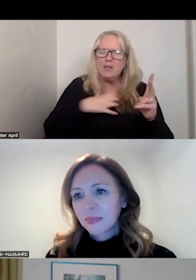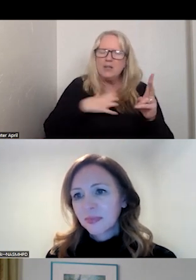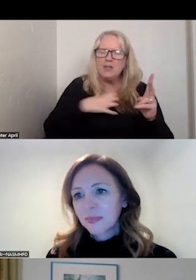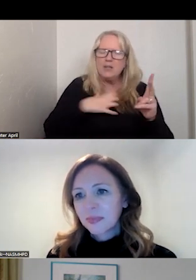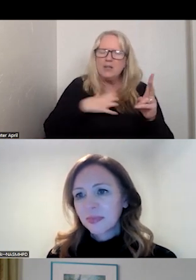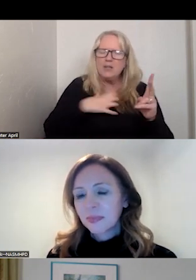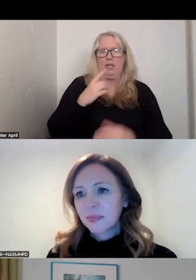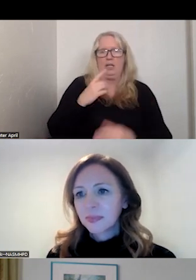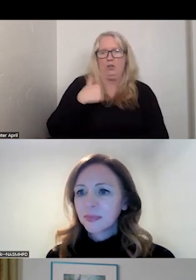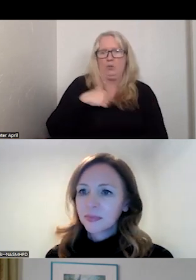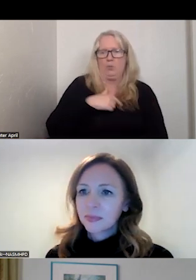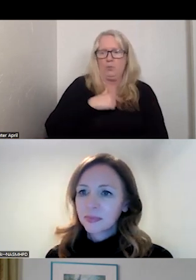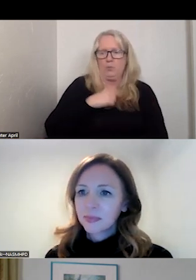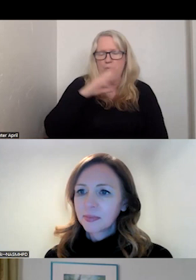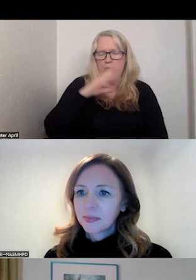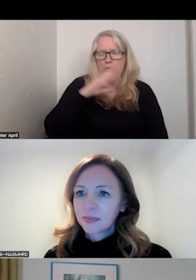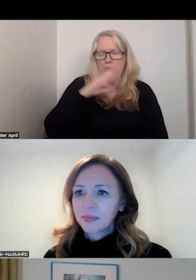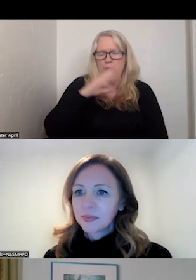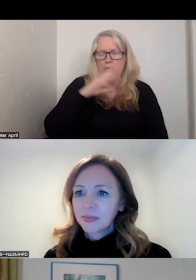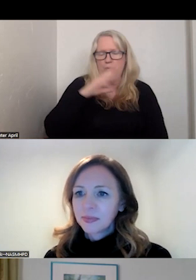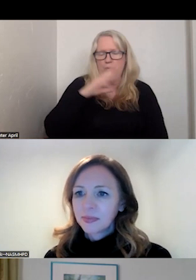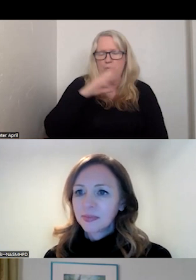we know that just from the research, we've